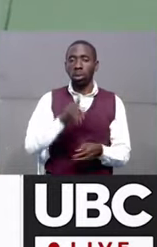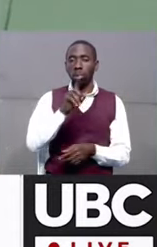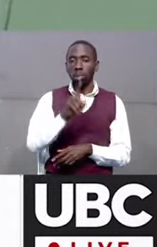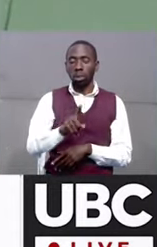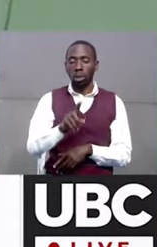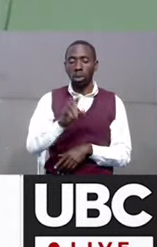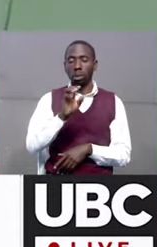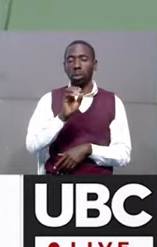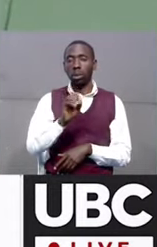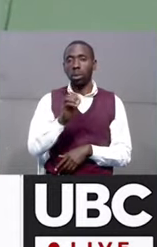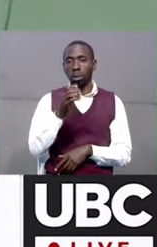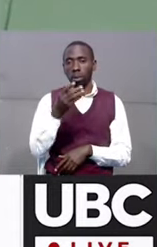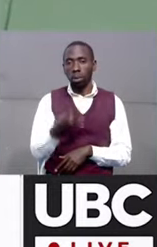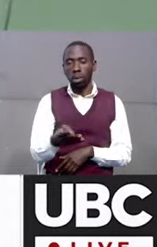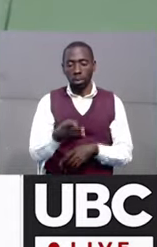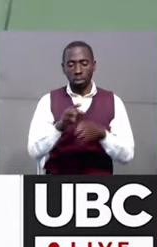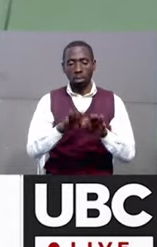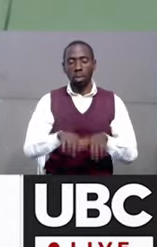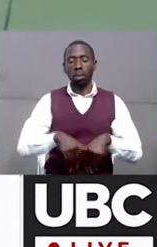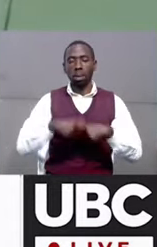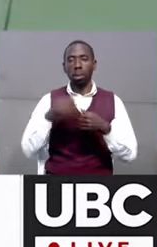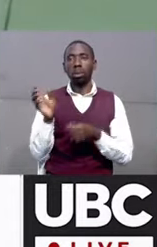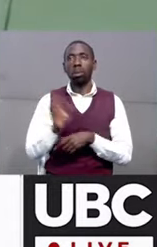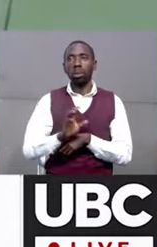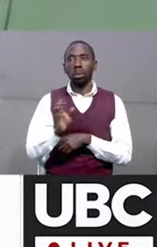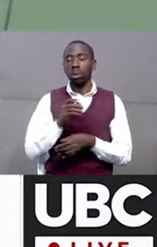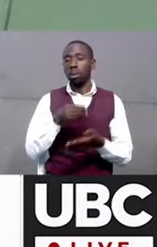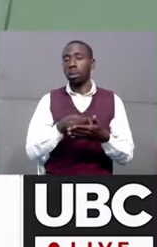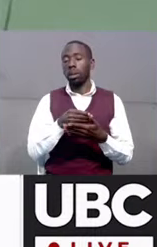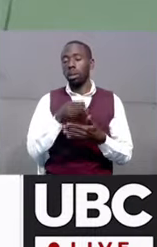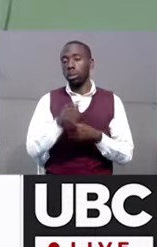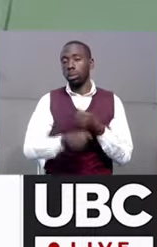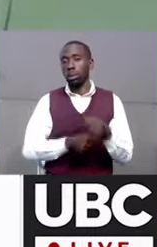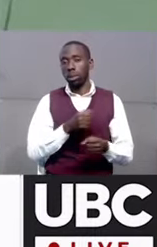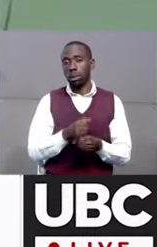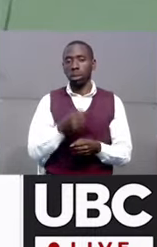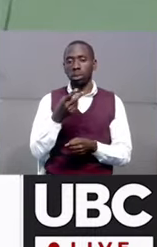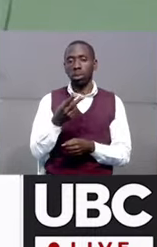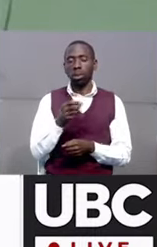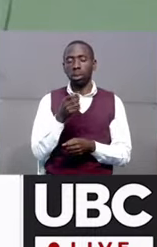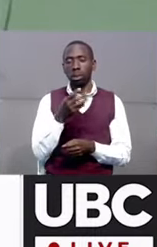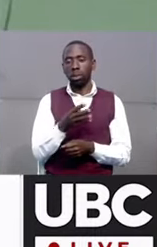104, Parliamentary Commission, financial year